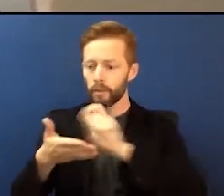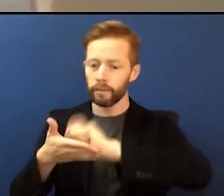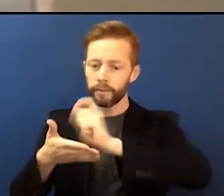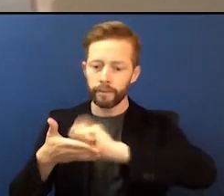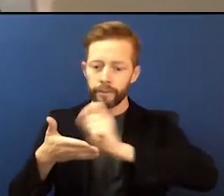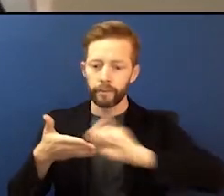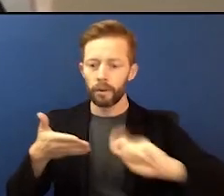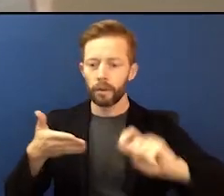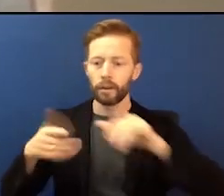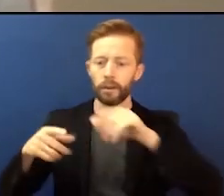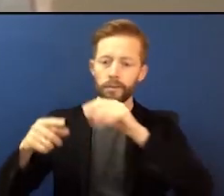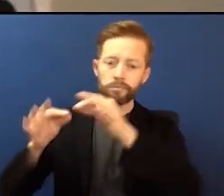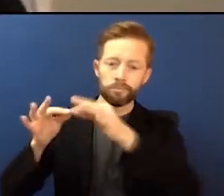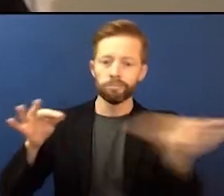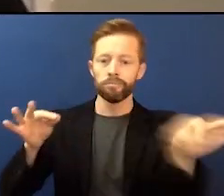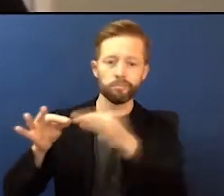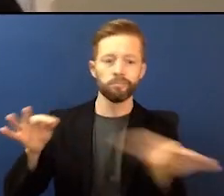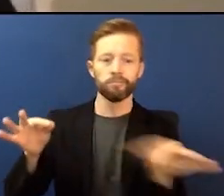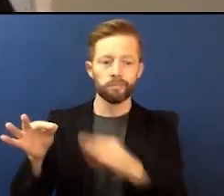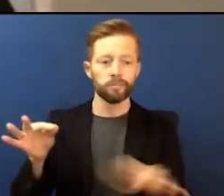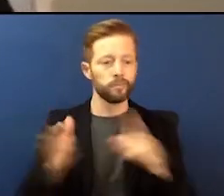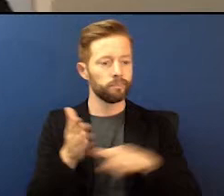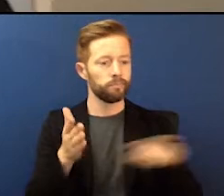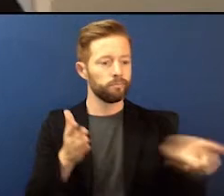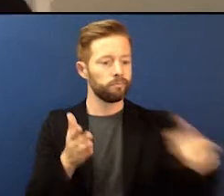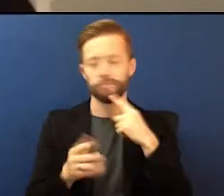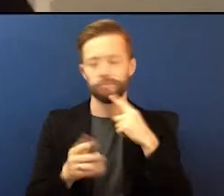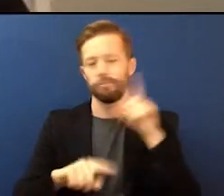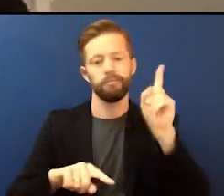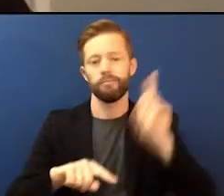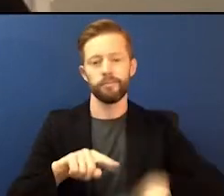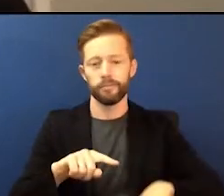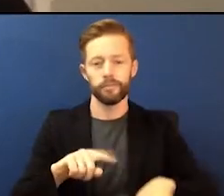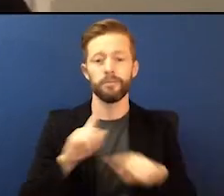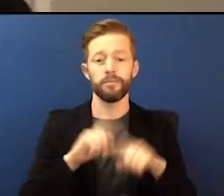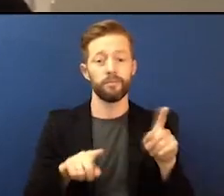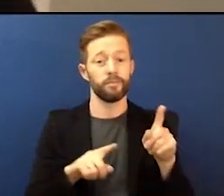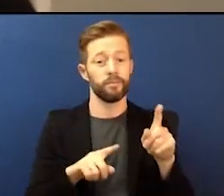every single word spelled out that the children are saying. But,